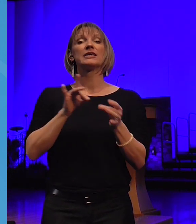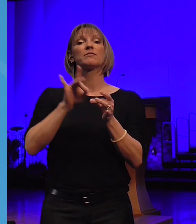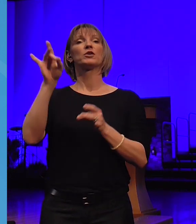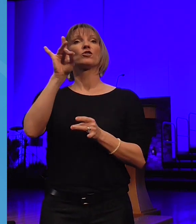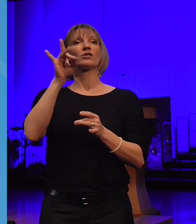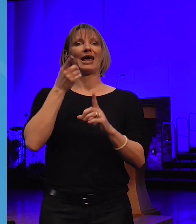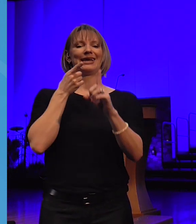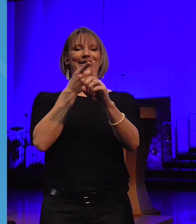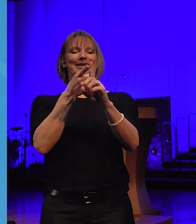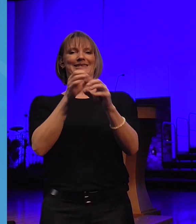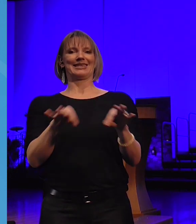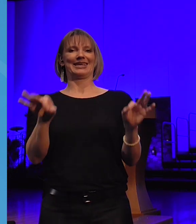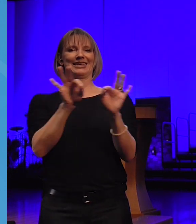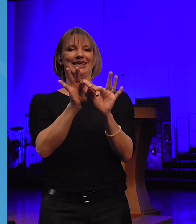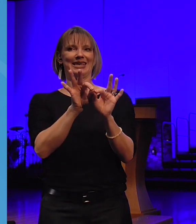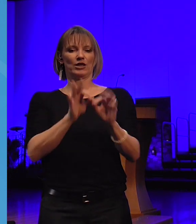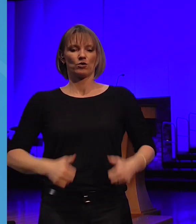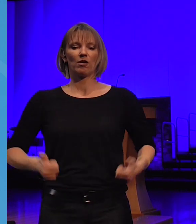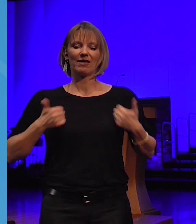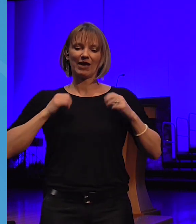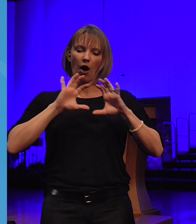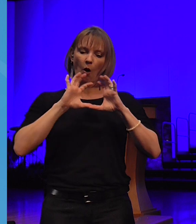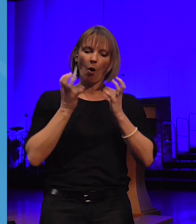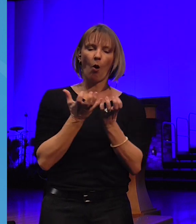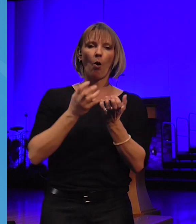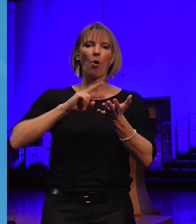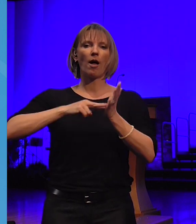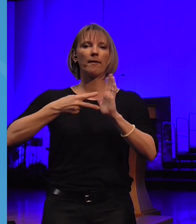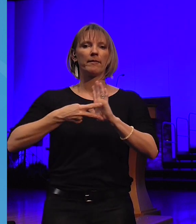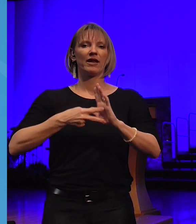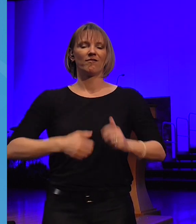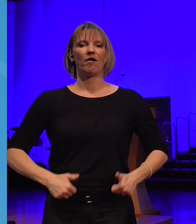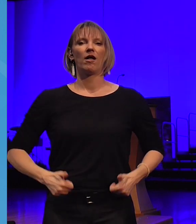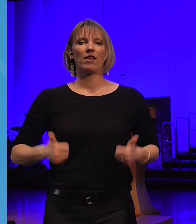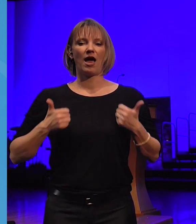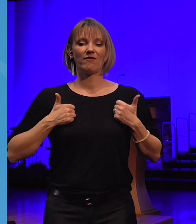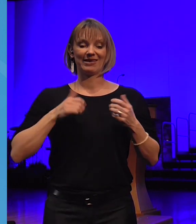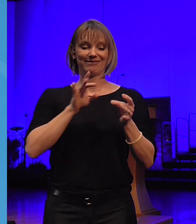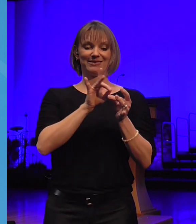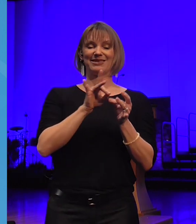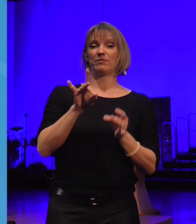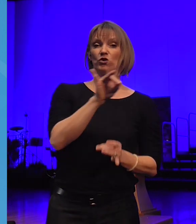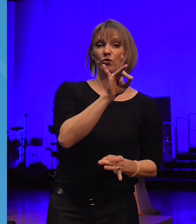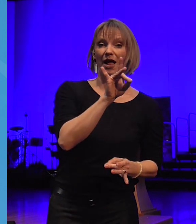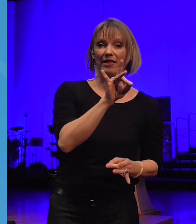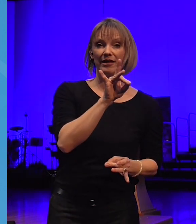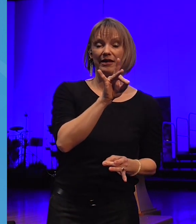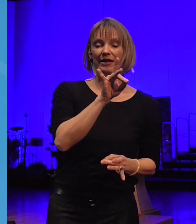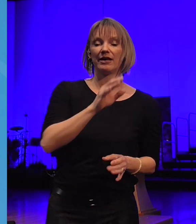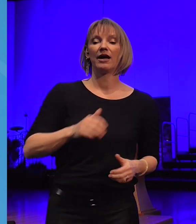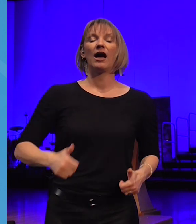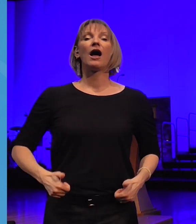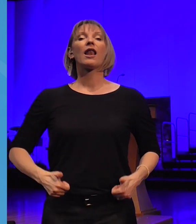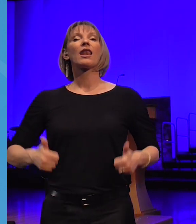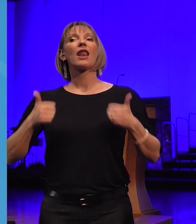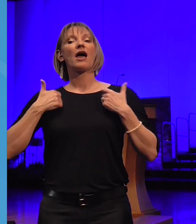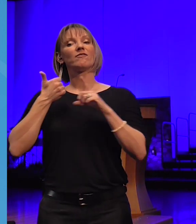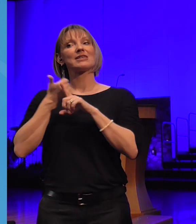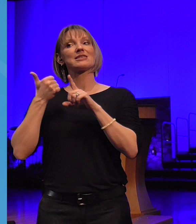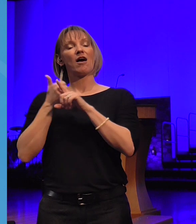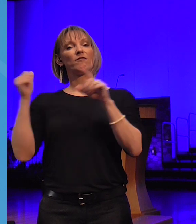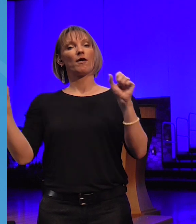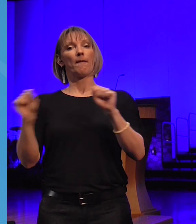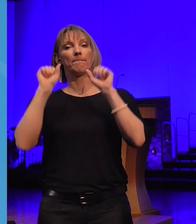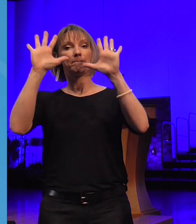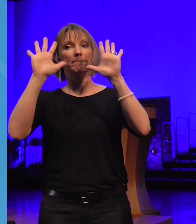Spirituality is the key to living a whole and meaningful life. Spirituality. Life is a miracle,